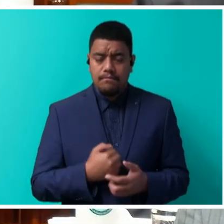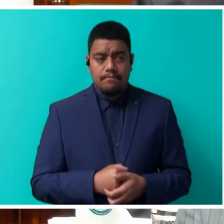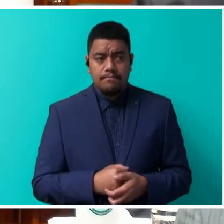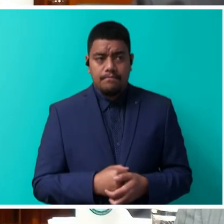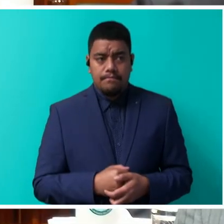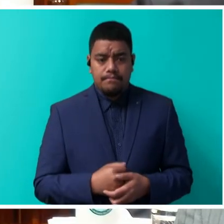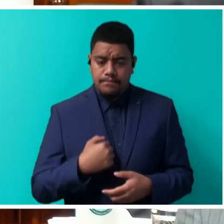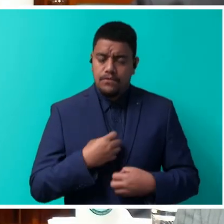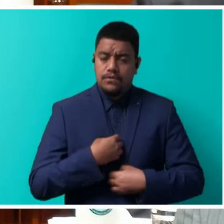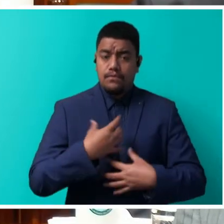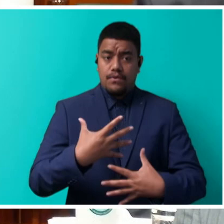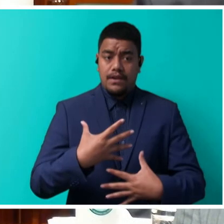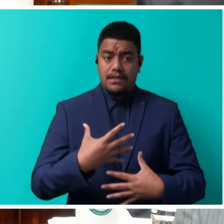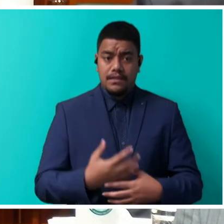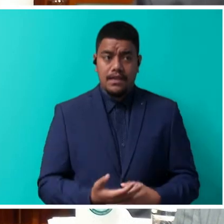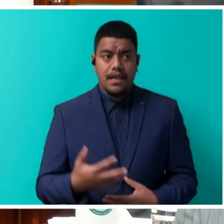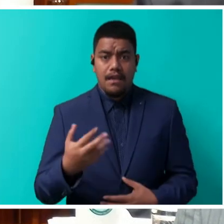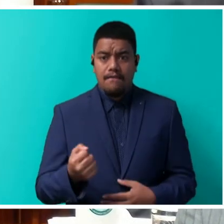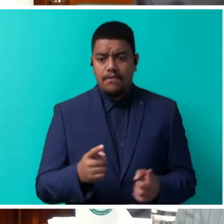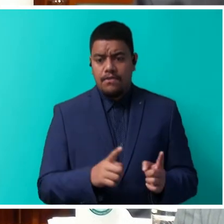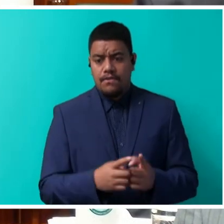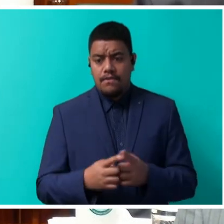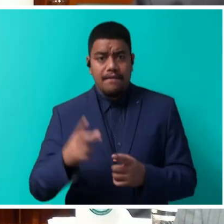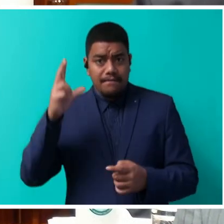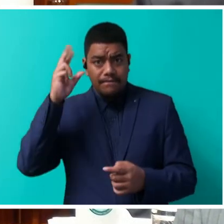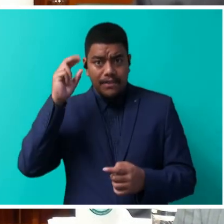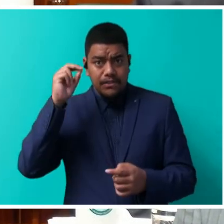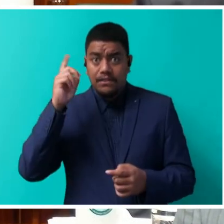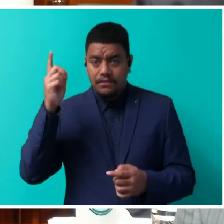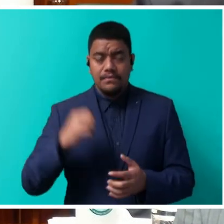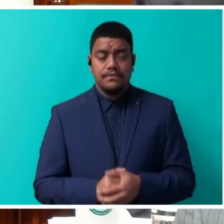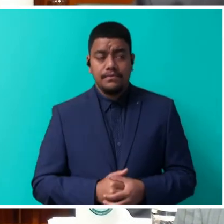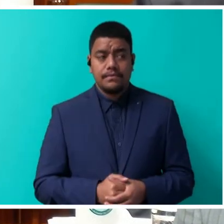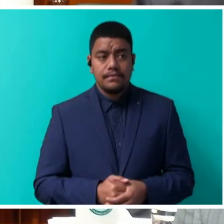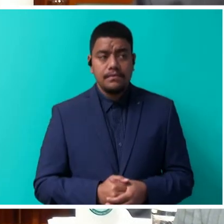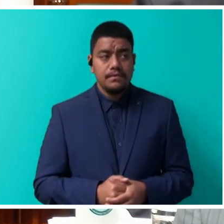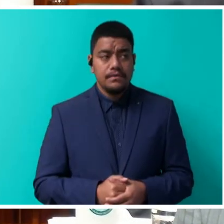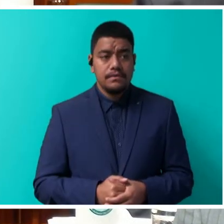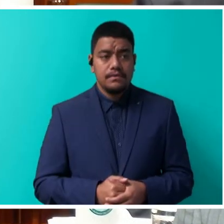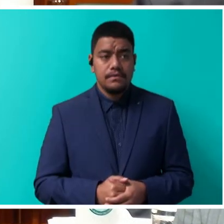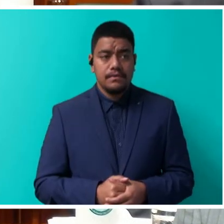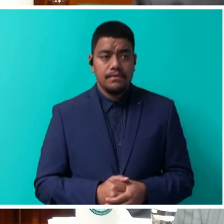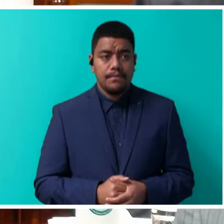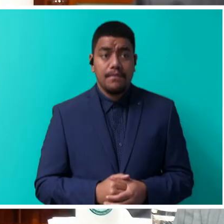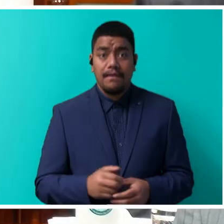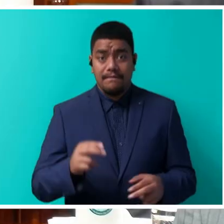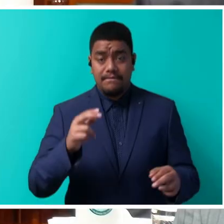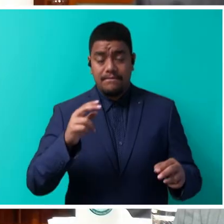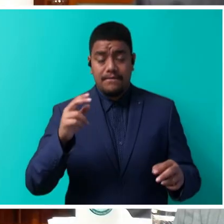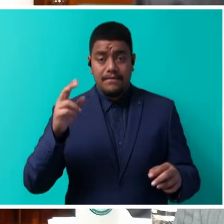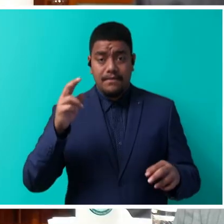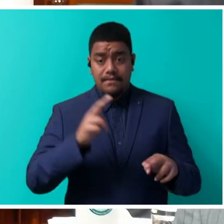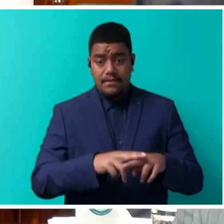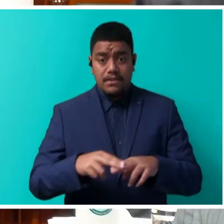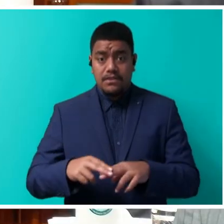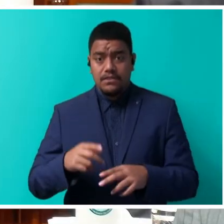to my surprise that there are some categories of Fijian diaspora. The most recent is the Fiji Corrections, about 80 families